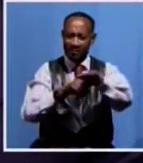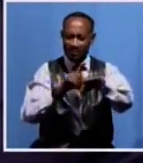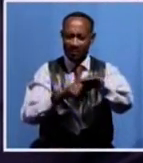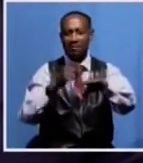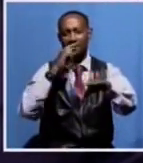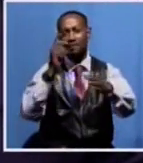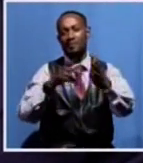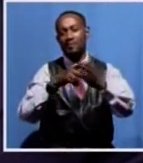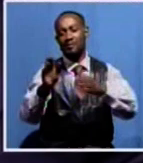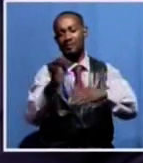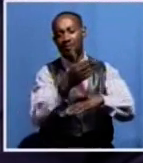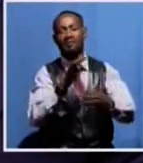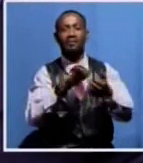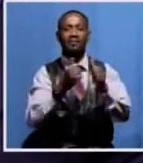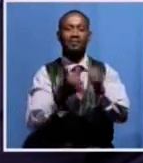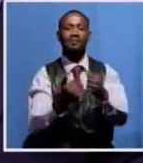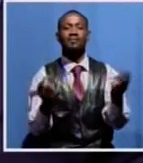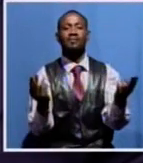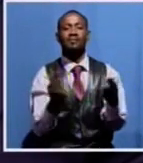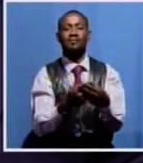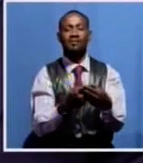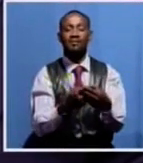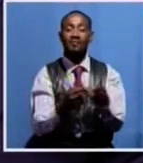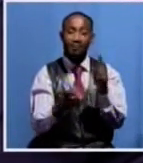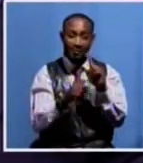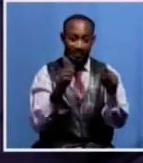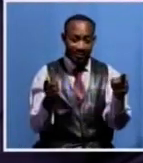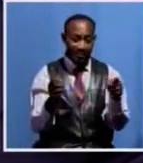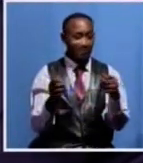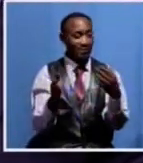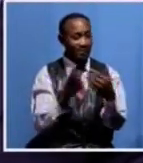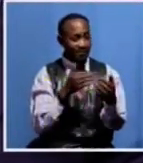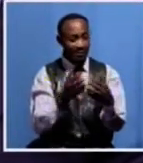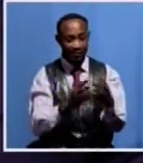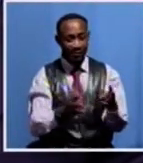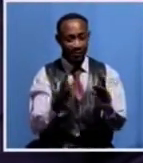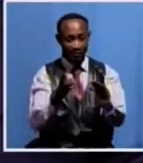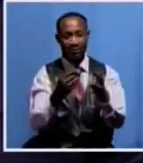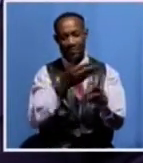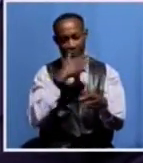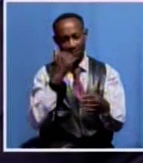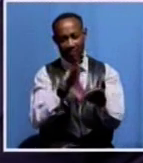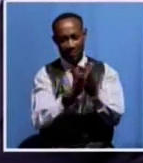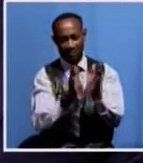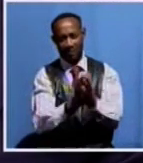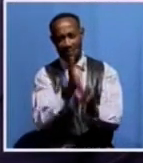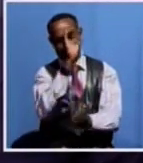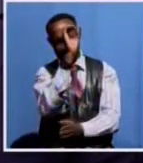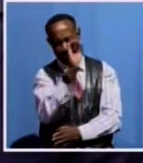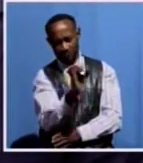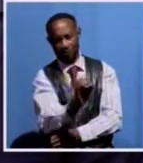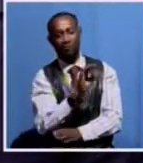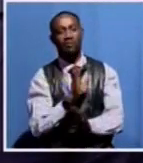back, I'll have a problem of paying it. So the easiest way out is to simply zero rate it so that we don't collect it.